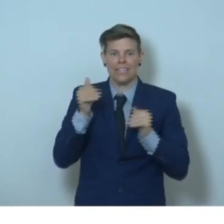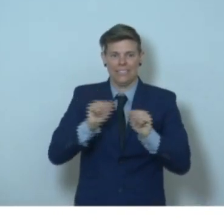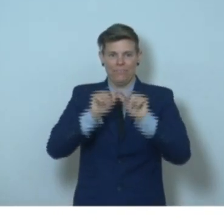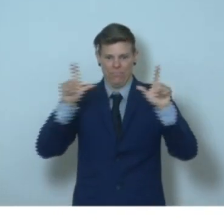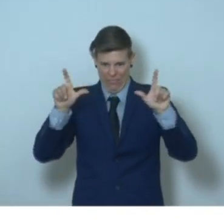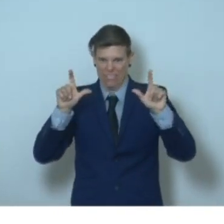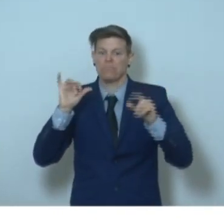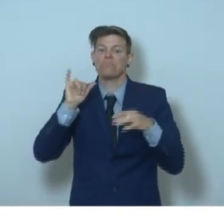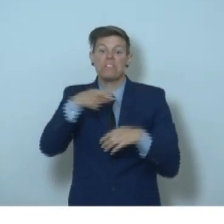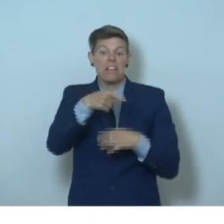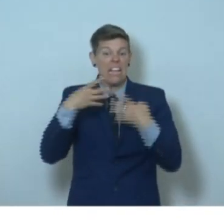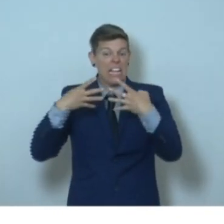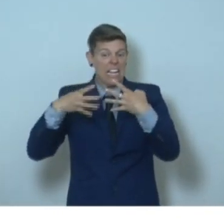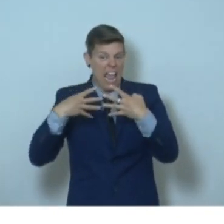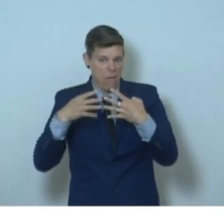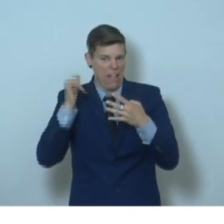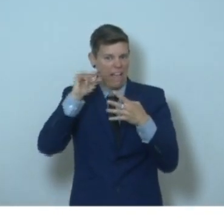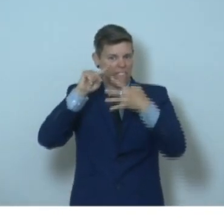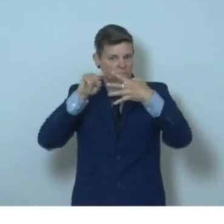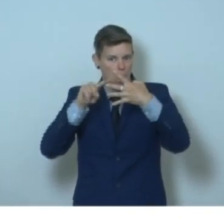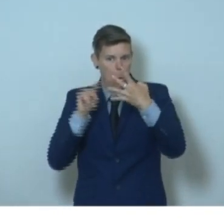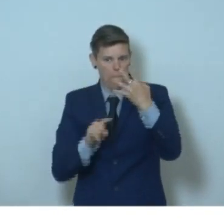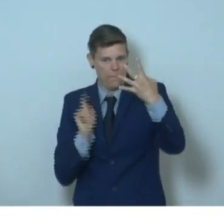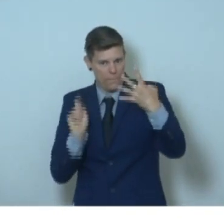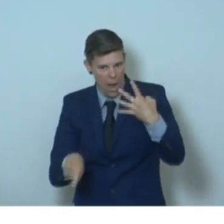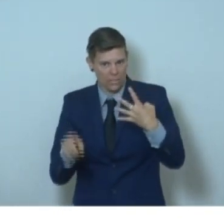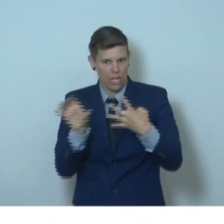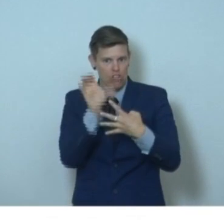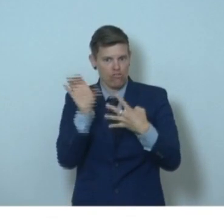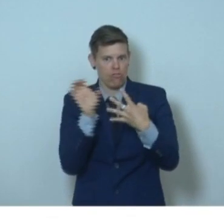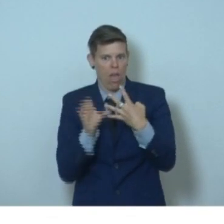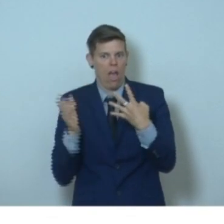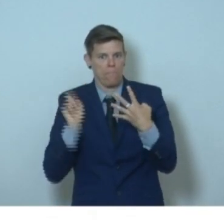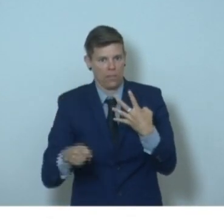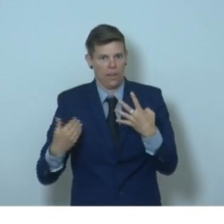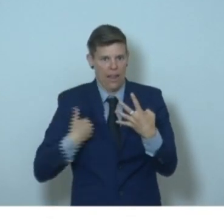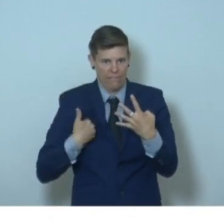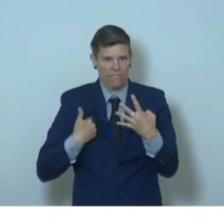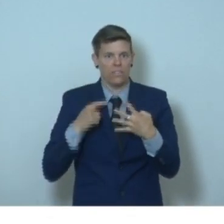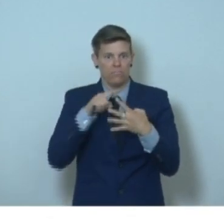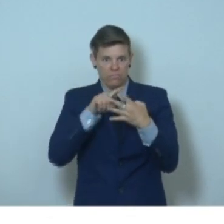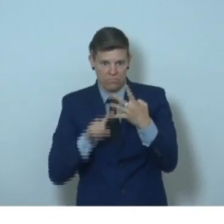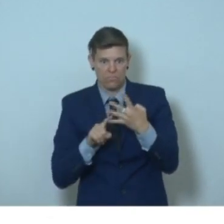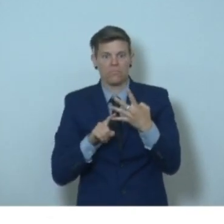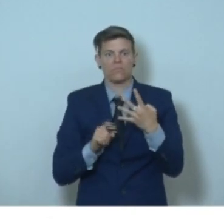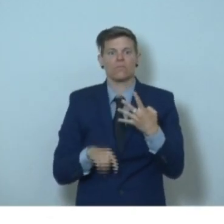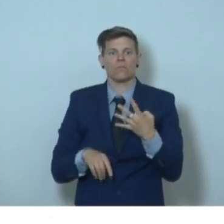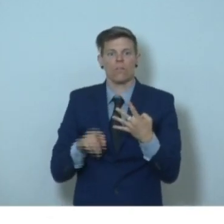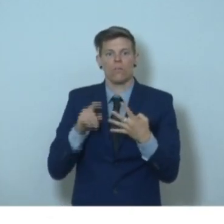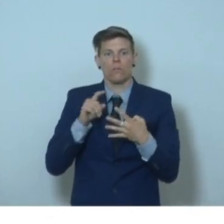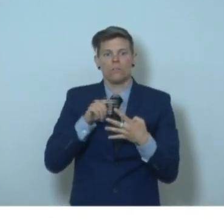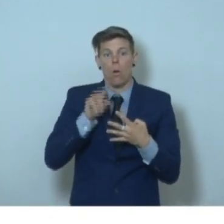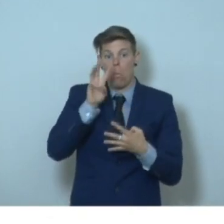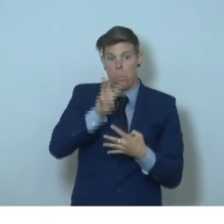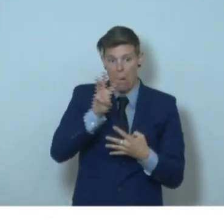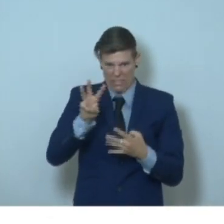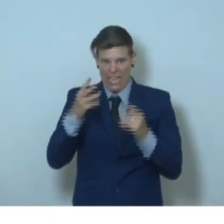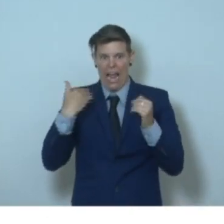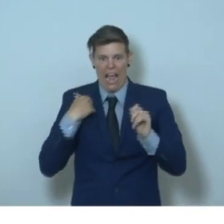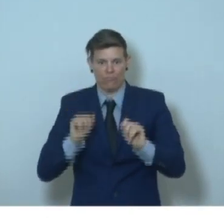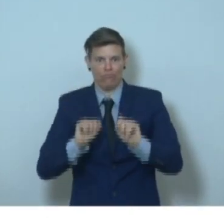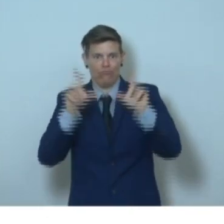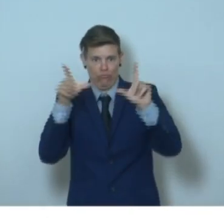4 categories of gating criteria. There's 6 items listed here, but this is a website now. You can go to that